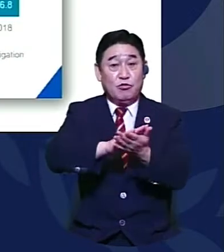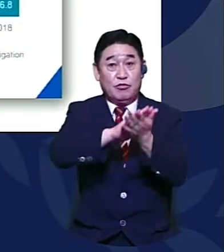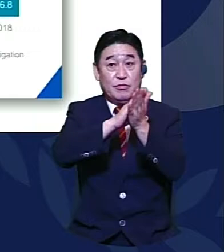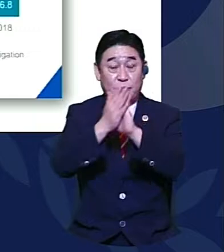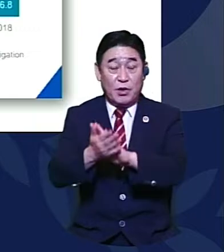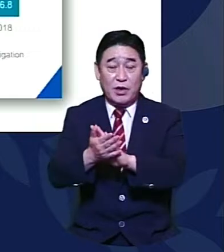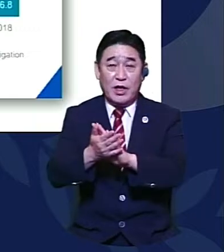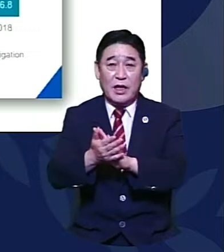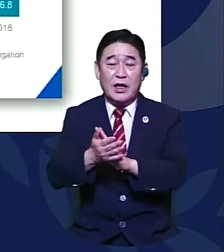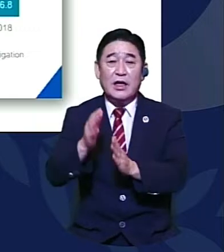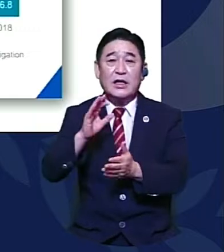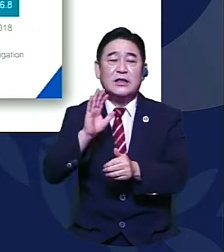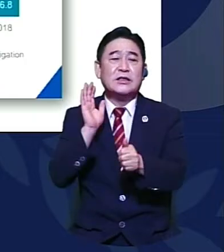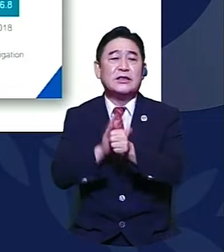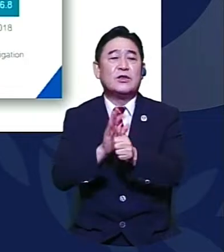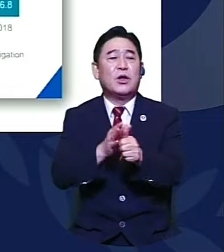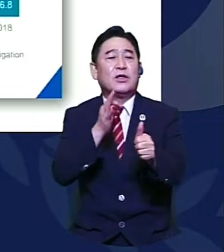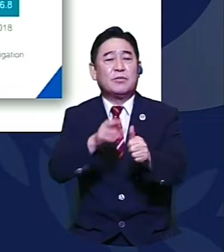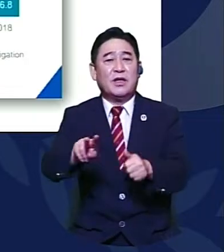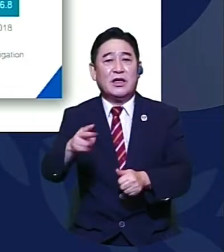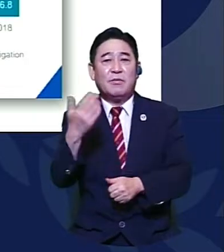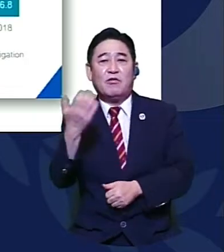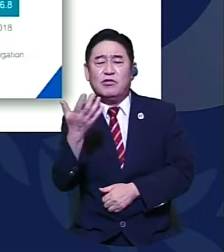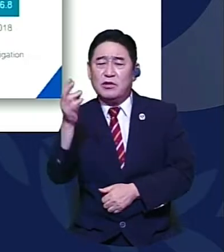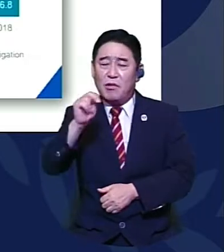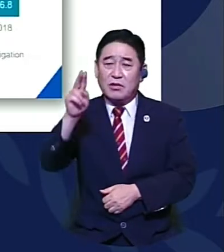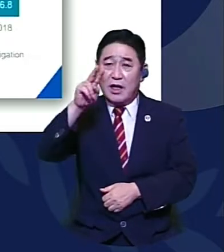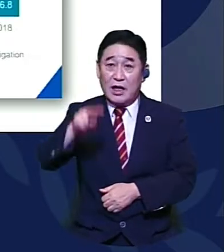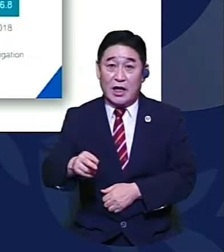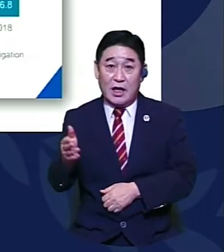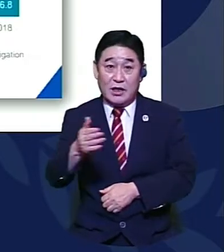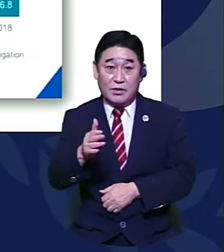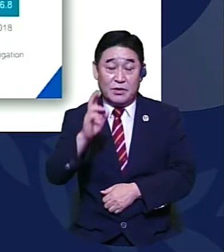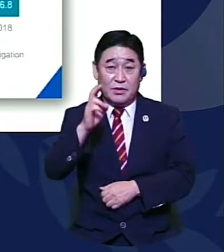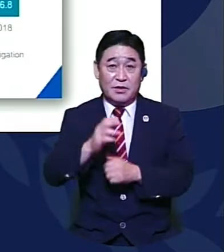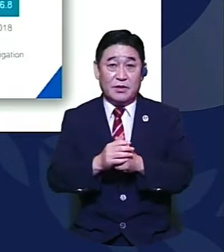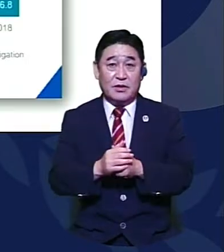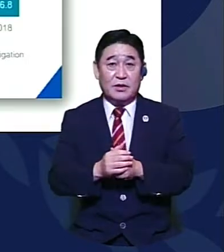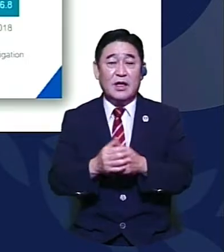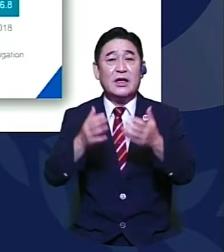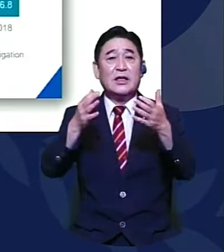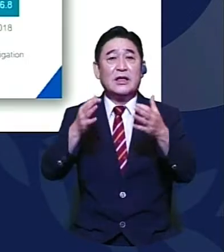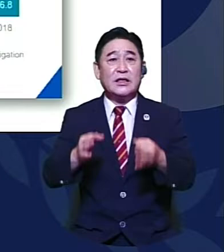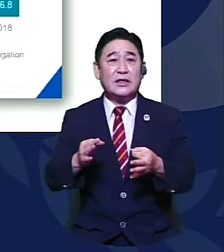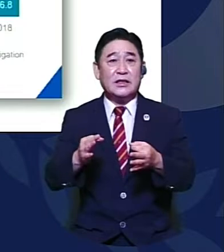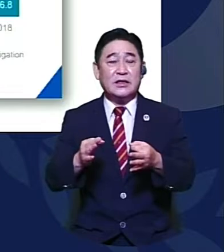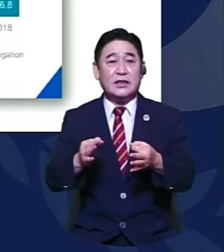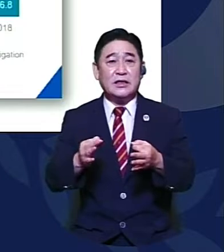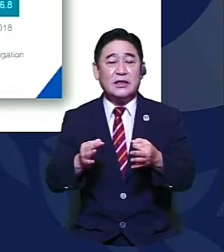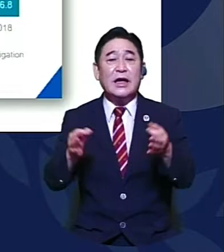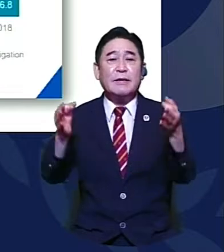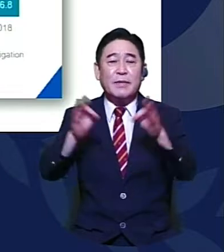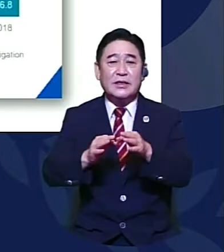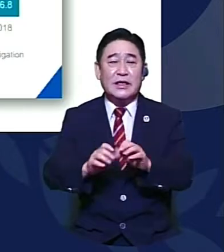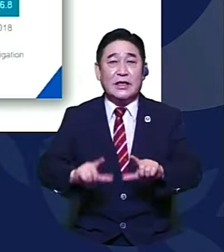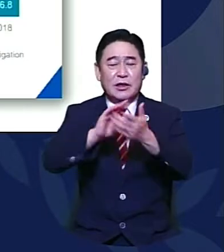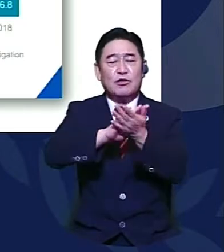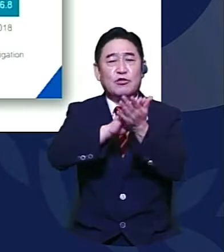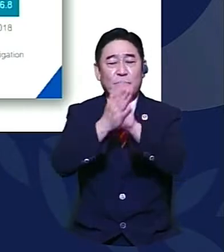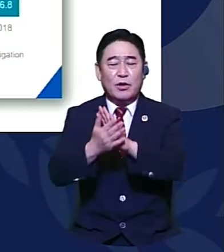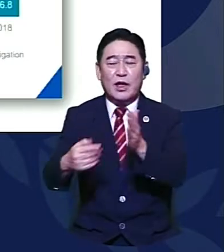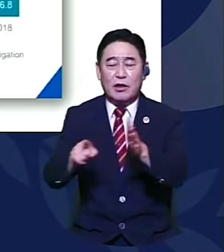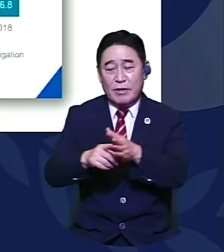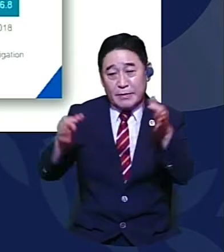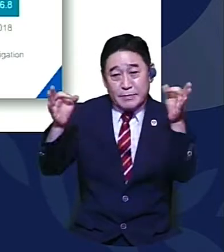Climate finance, the world promised, already at the COP in Denmark a long time ago, should be about $100 billion a